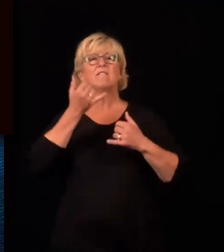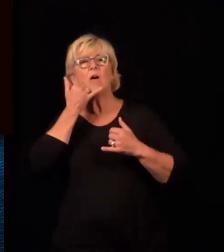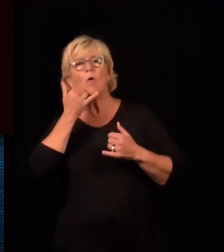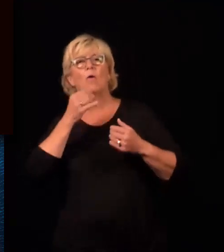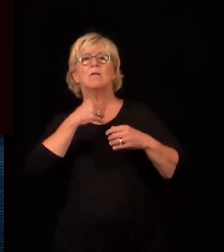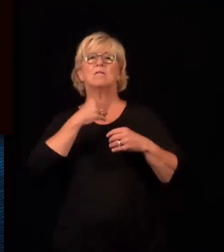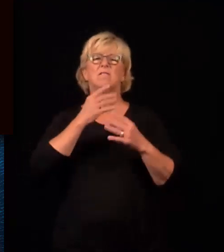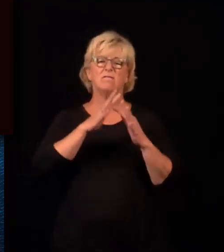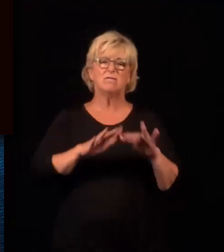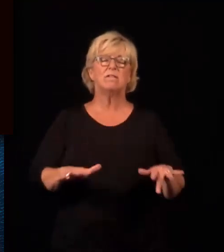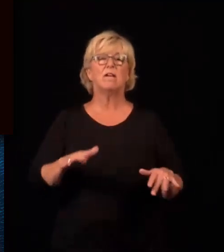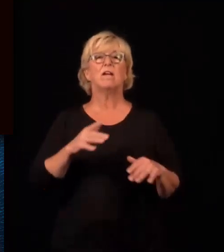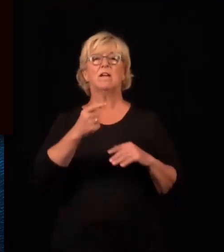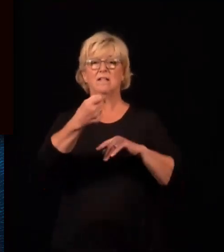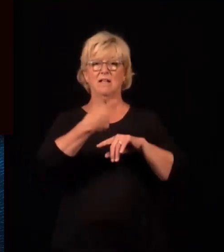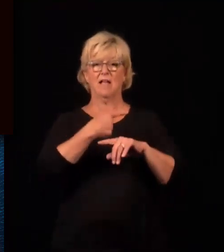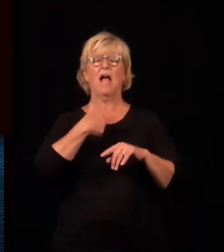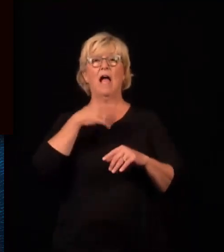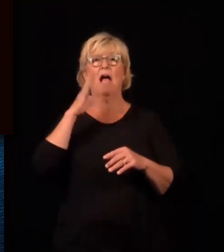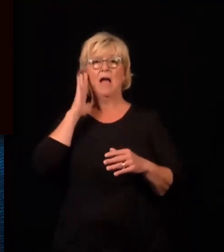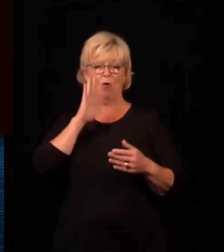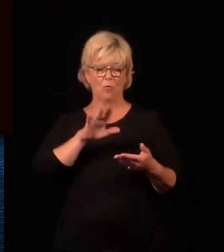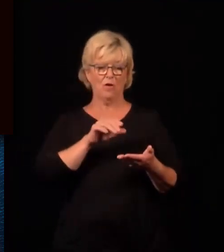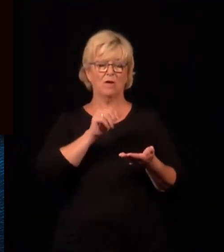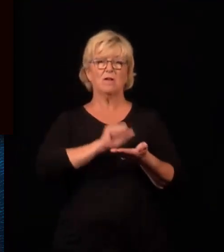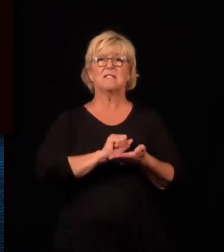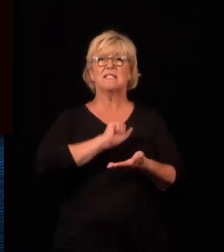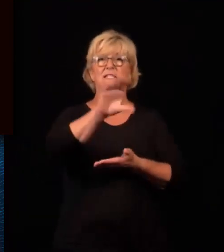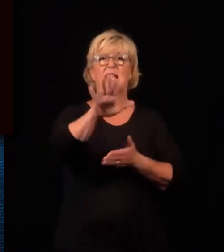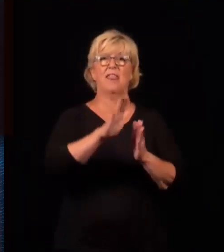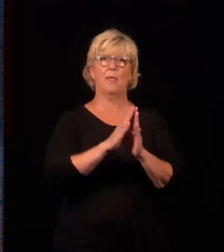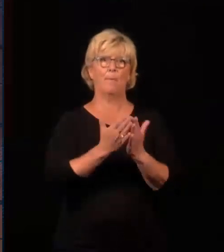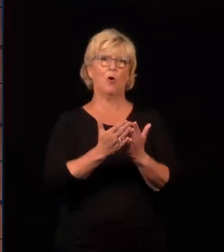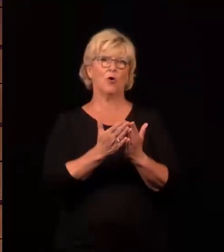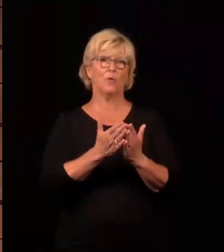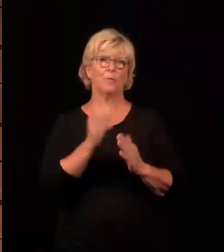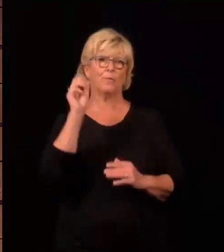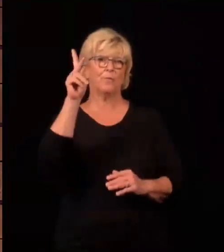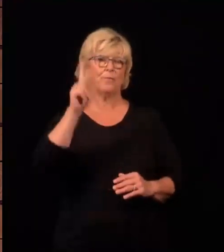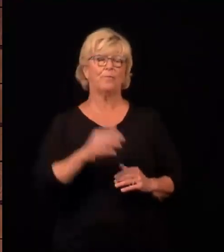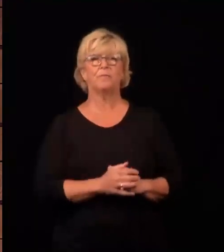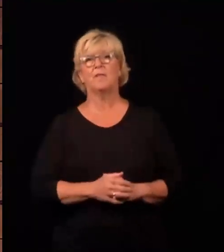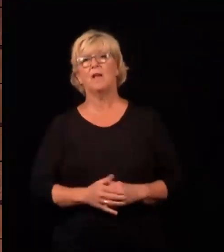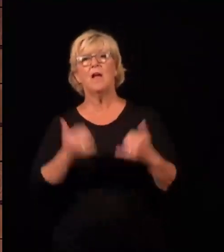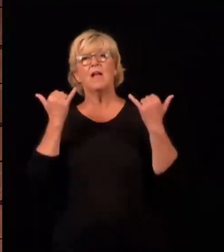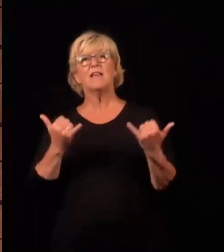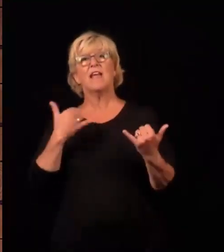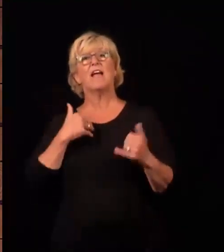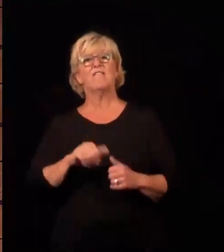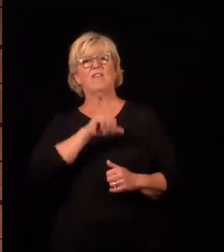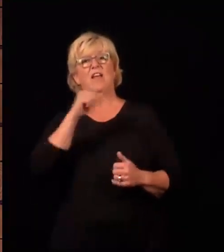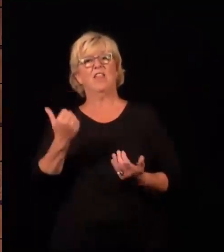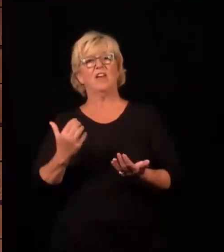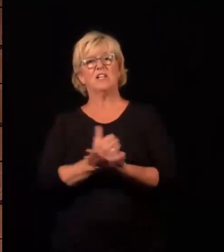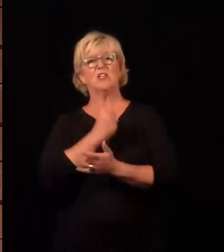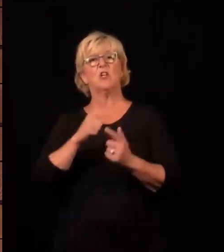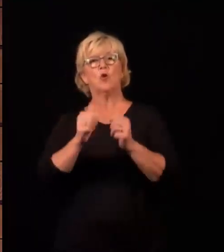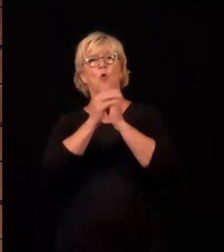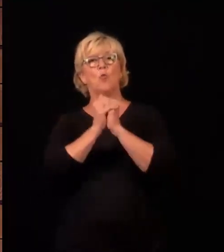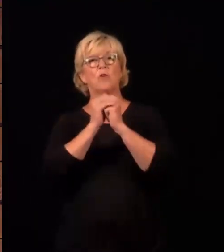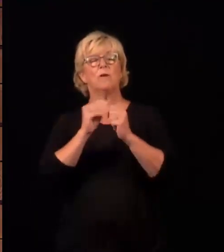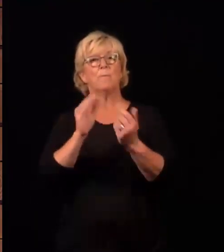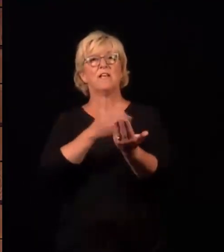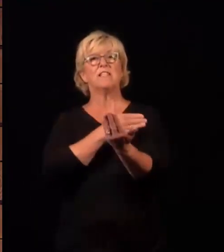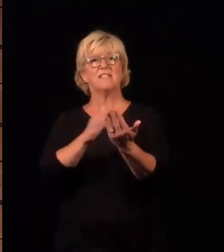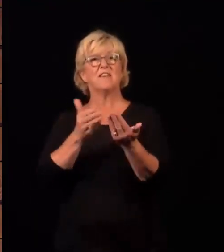us. I'll be able to send that booklet to you, and it'll be on its way right away. Well, now we have another chance to worship in